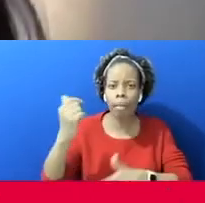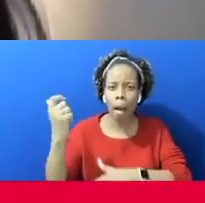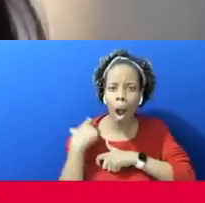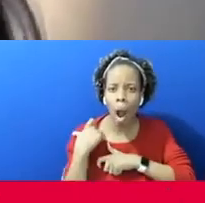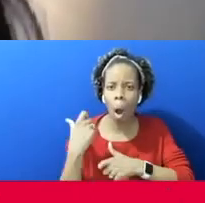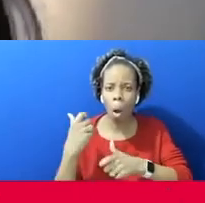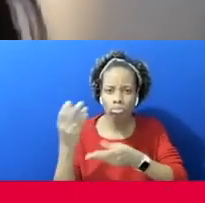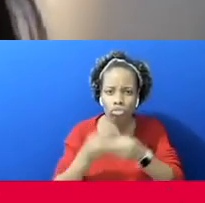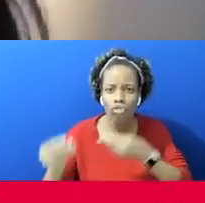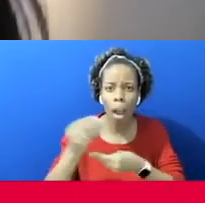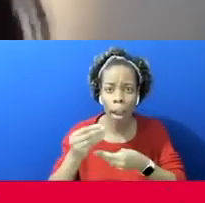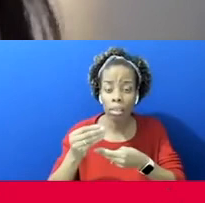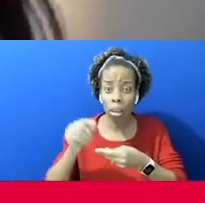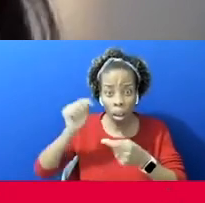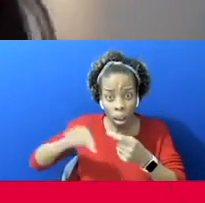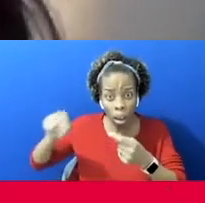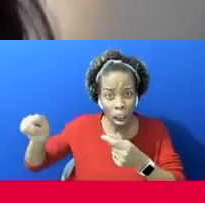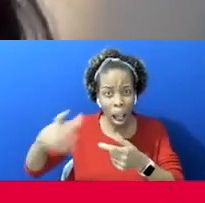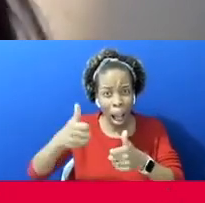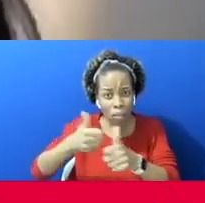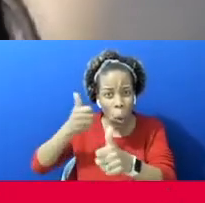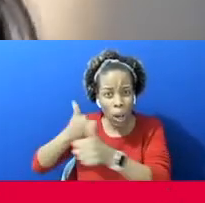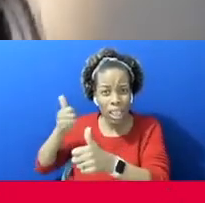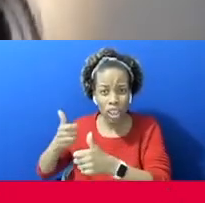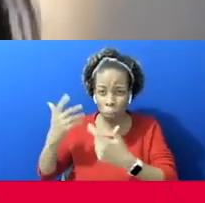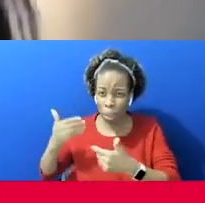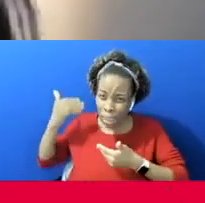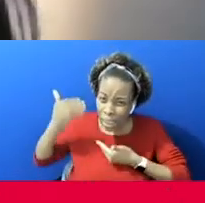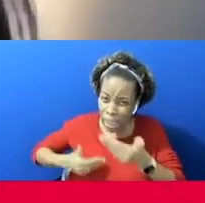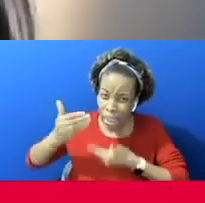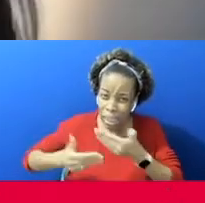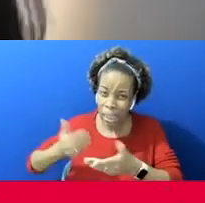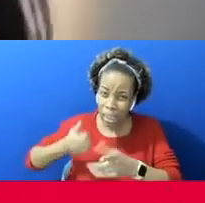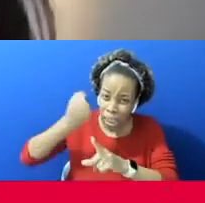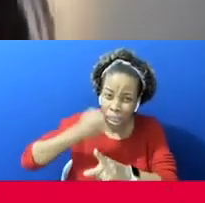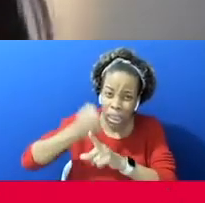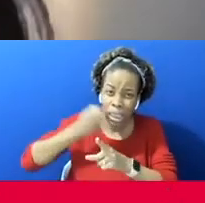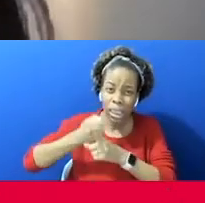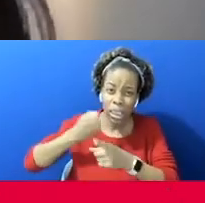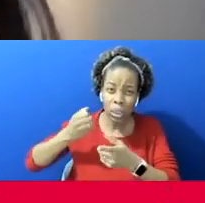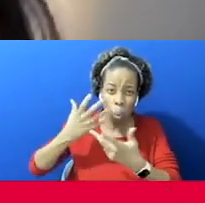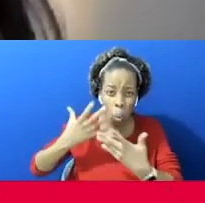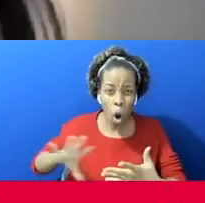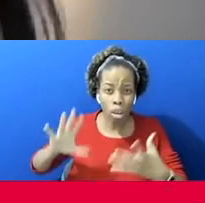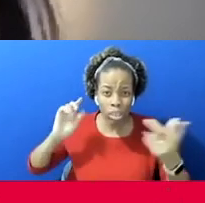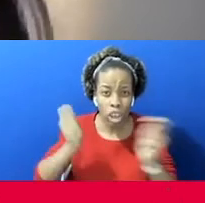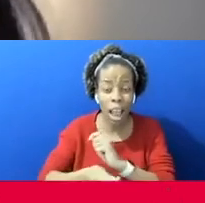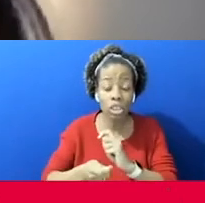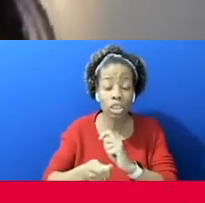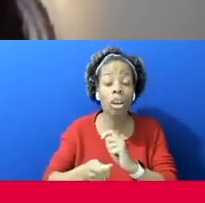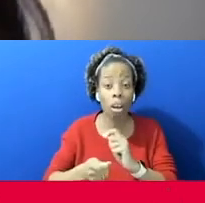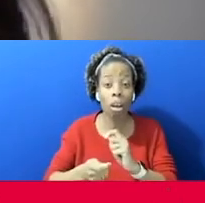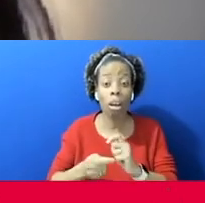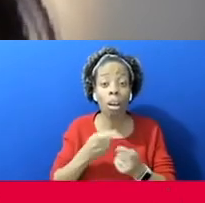organizations who exist and who have been doing the work for, you know, decades, for some instances, and just making sure that